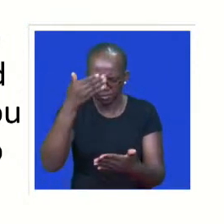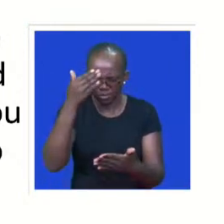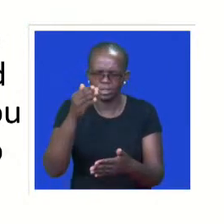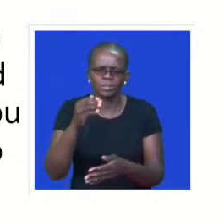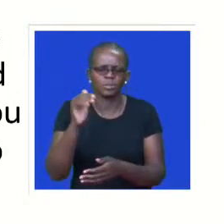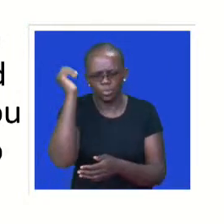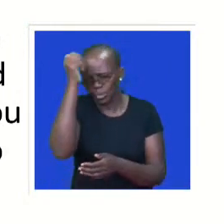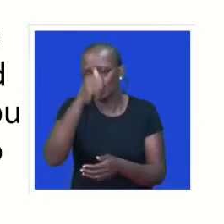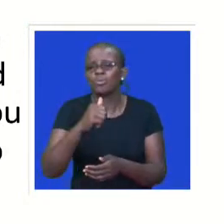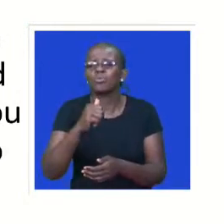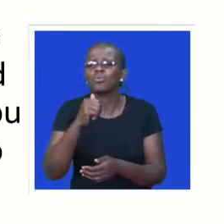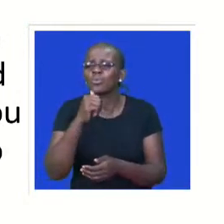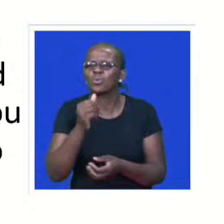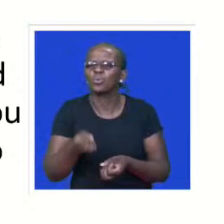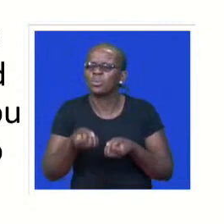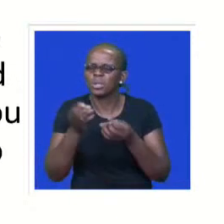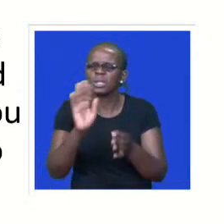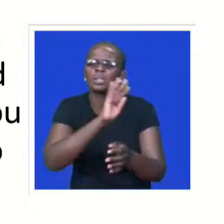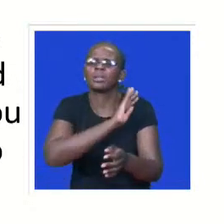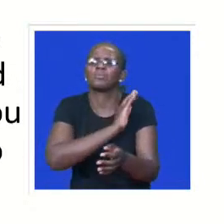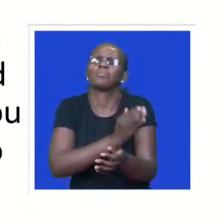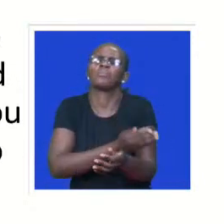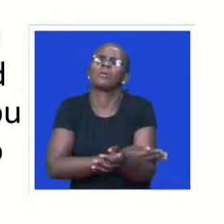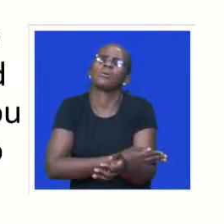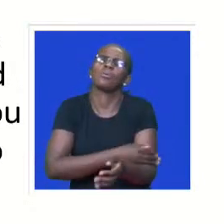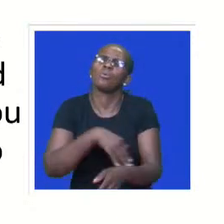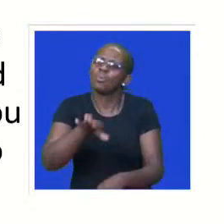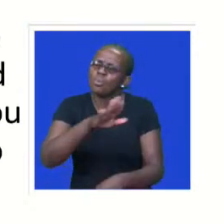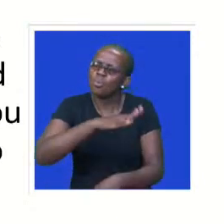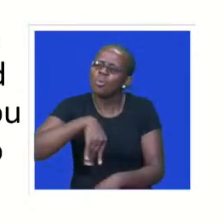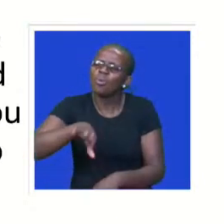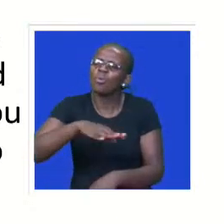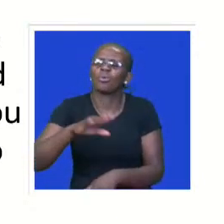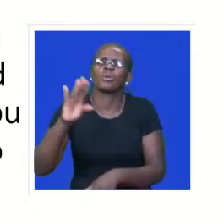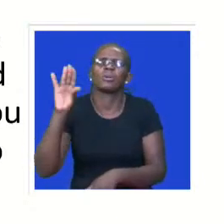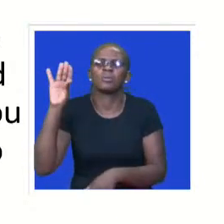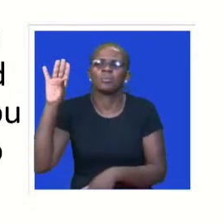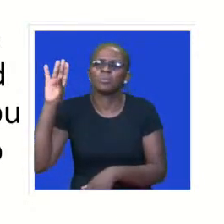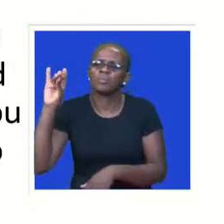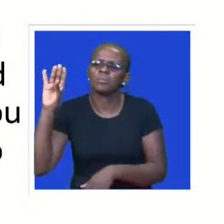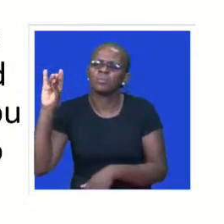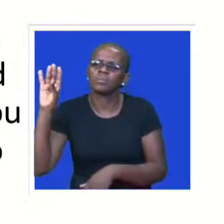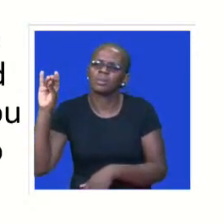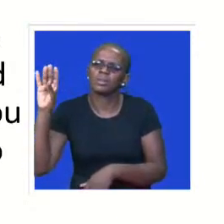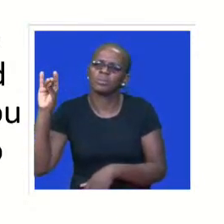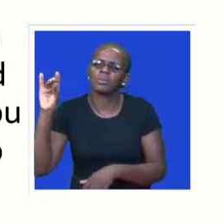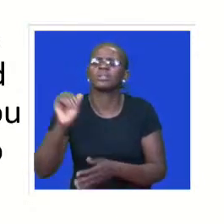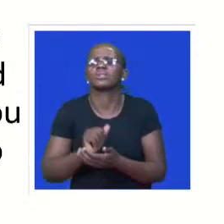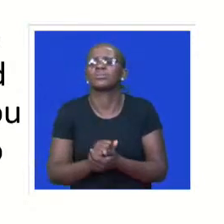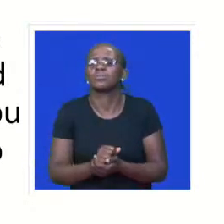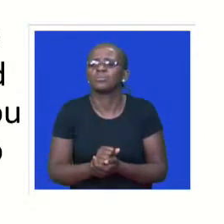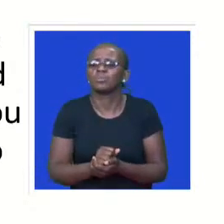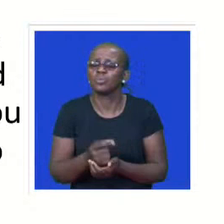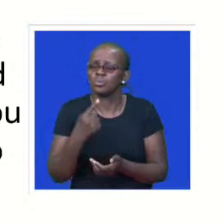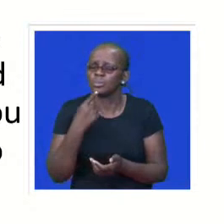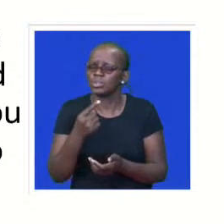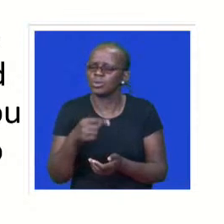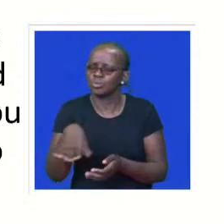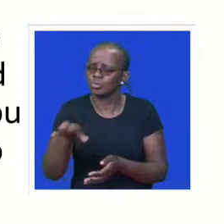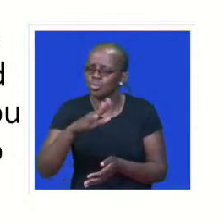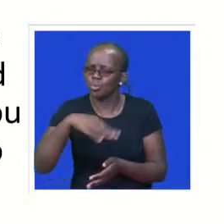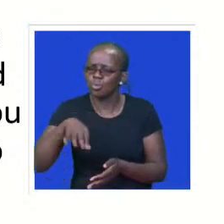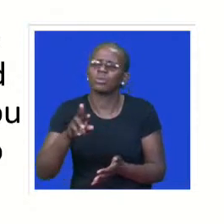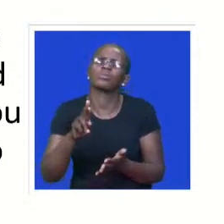dominion over the animals. Yes, what does that mean? He gave them power to do what? To be able to rule over